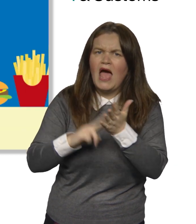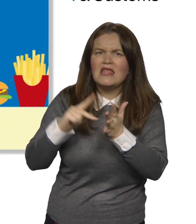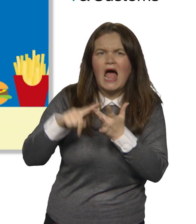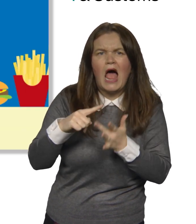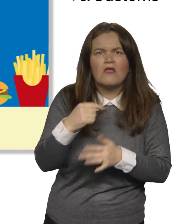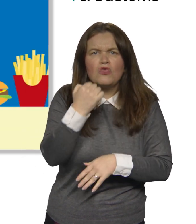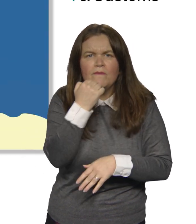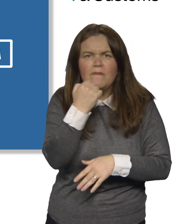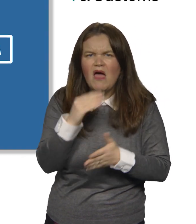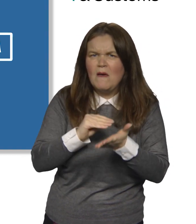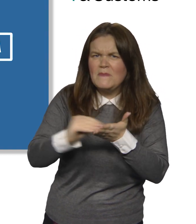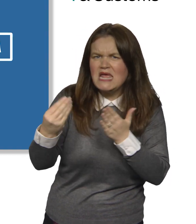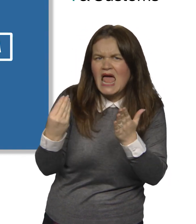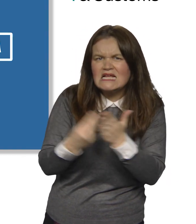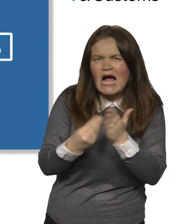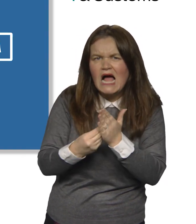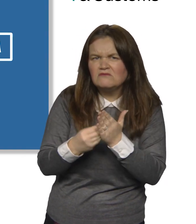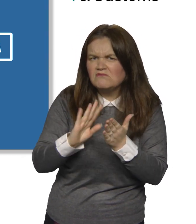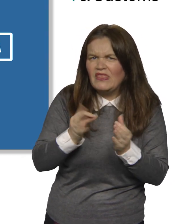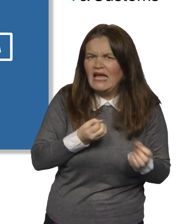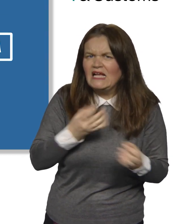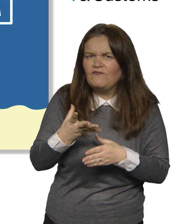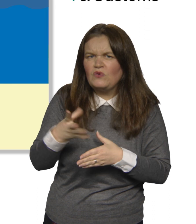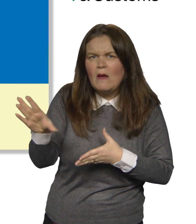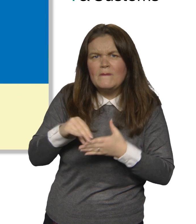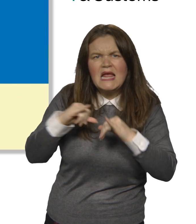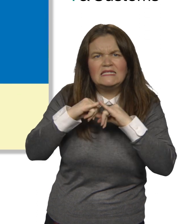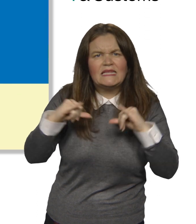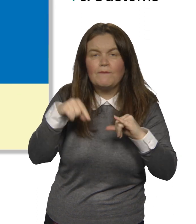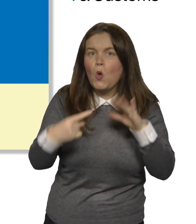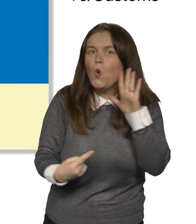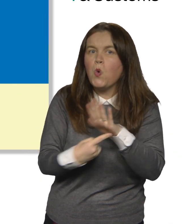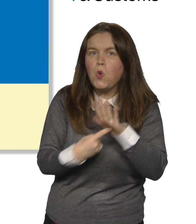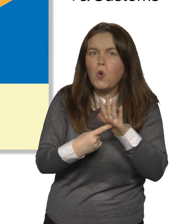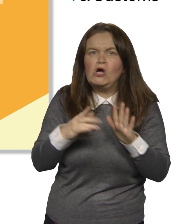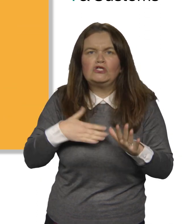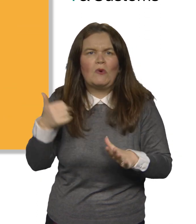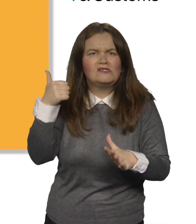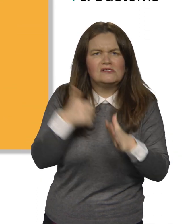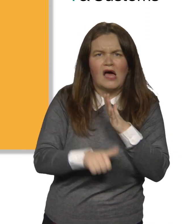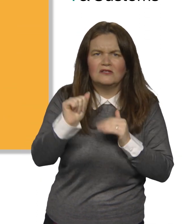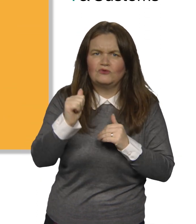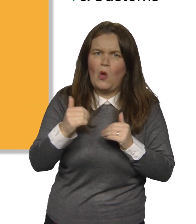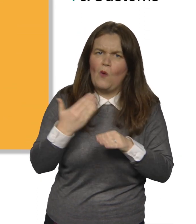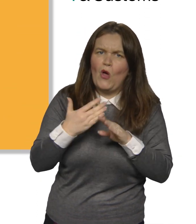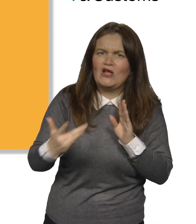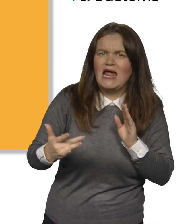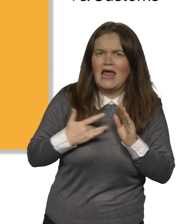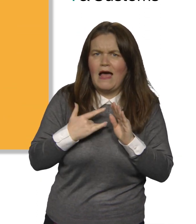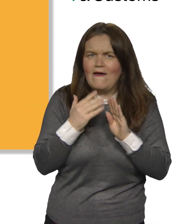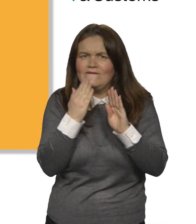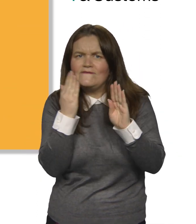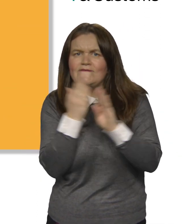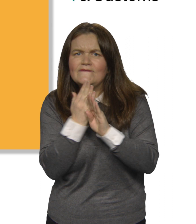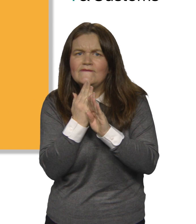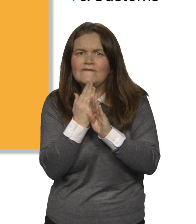doesn't ask you for your national insurance number, pays you in cash and doesn't give you a payslip. This is important. You don't want to start off your working